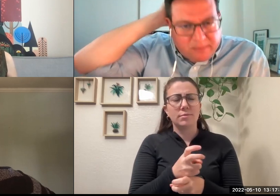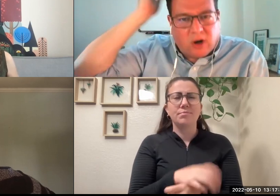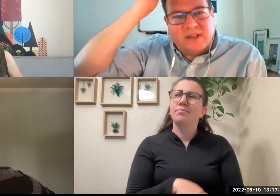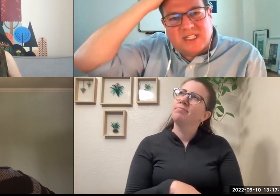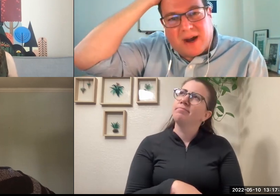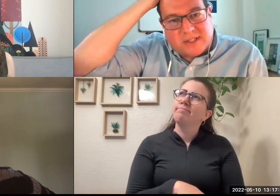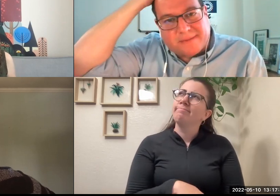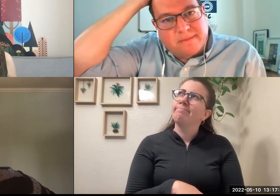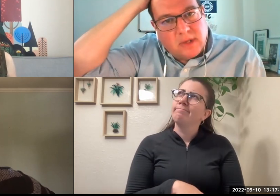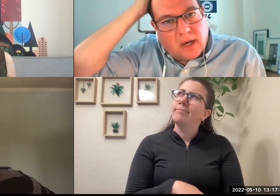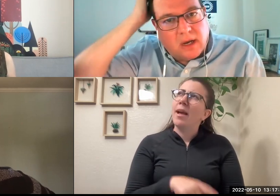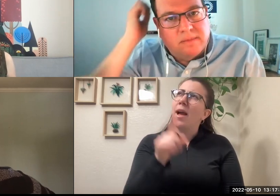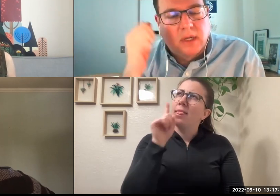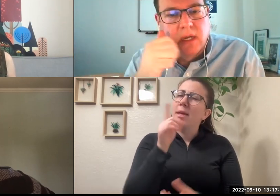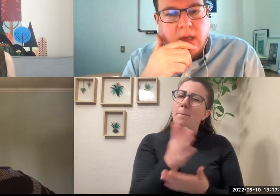I think part of it's democracy.